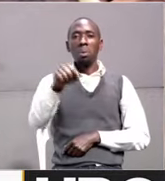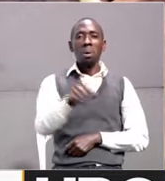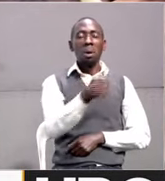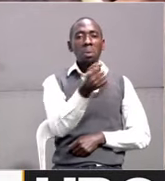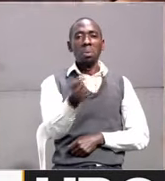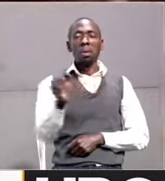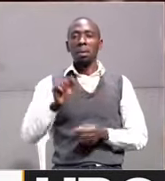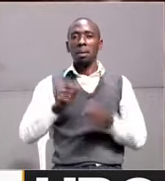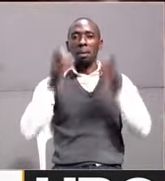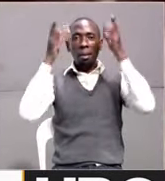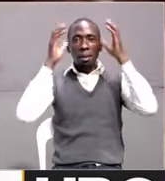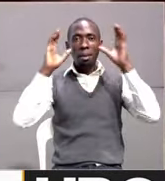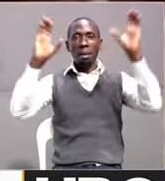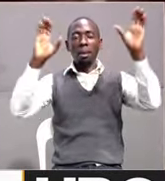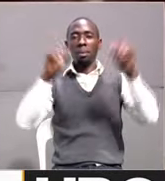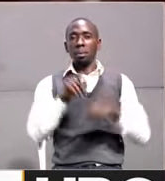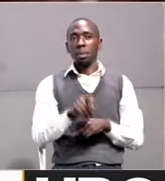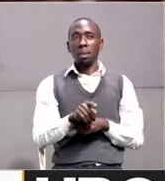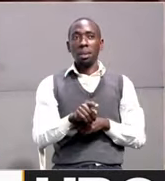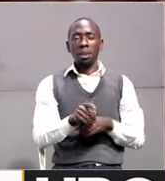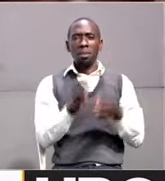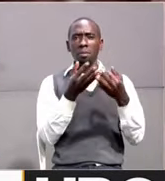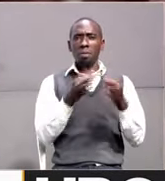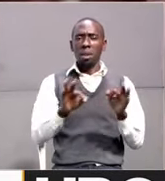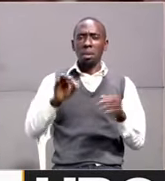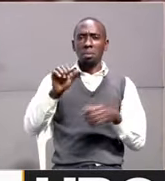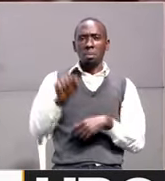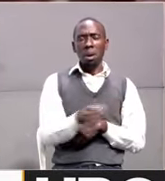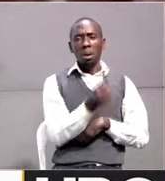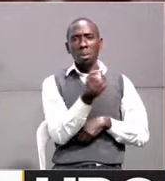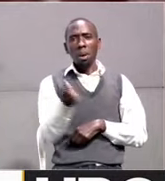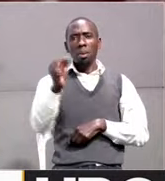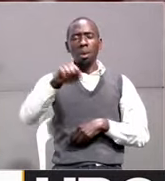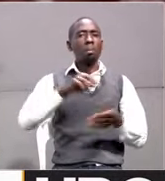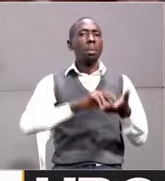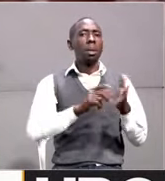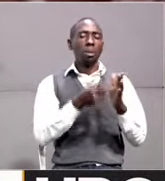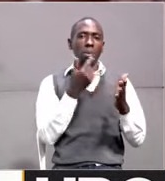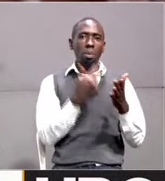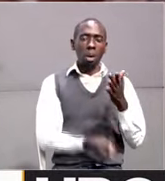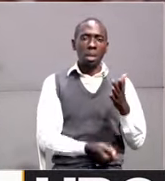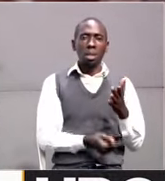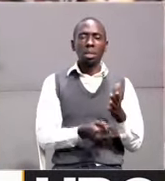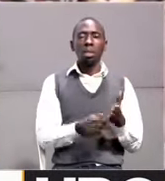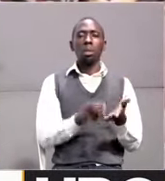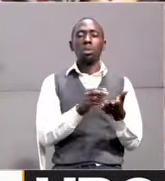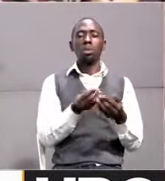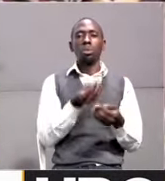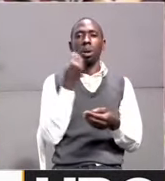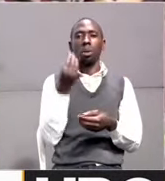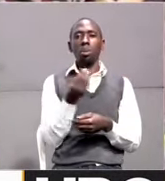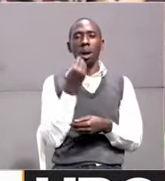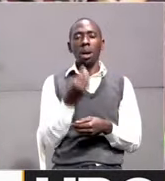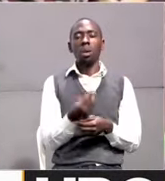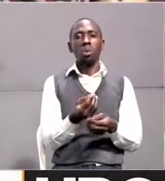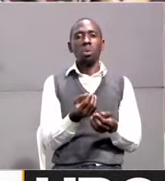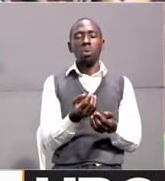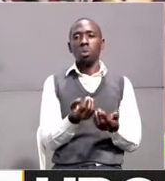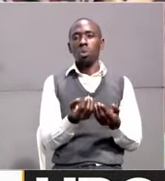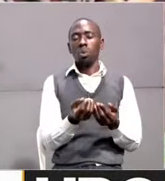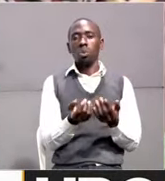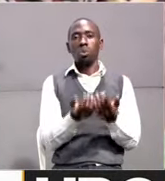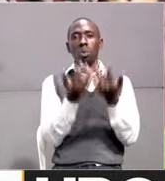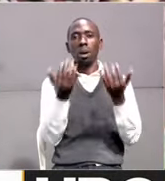Free range means they graze the natural grass after you have